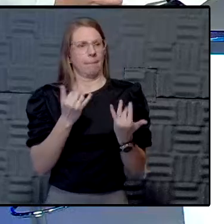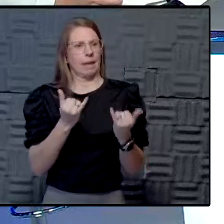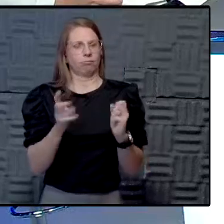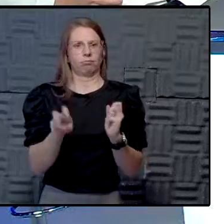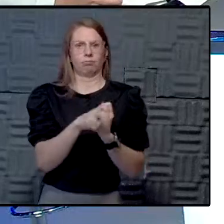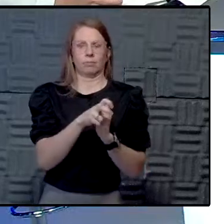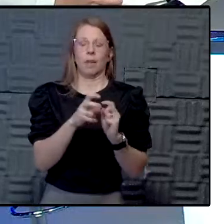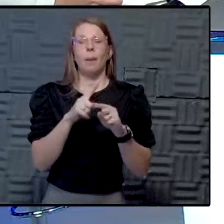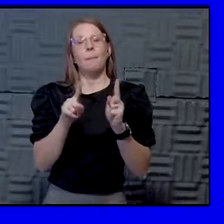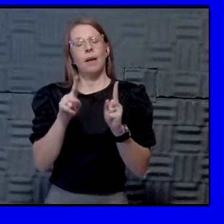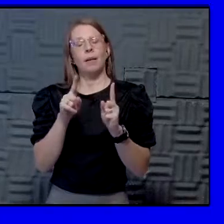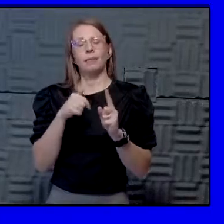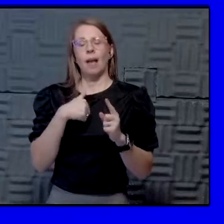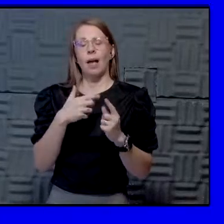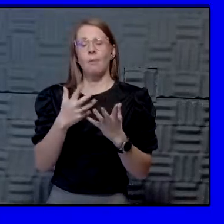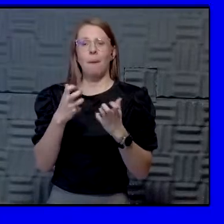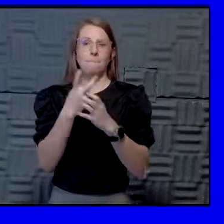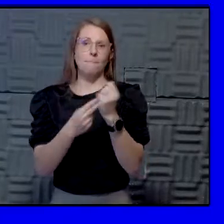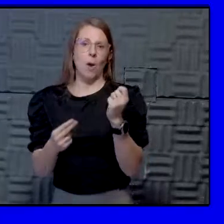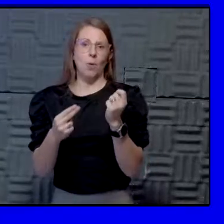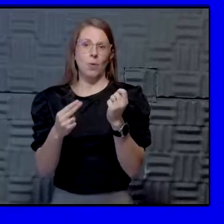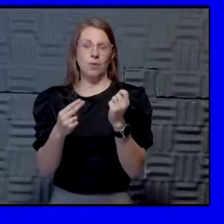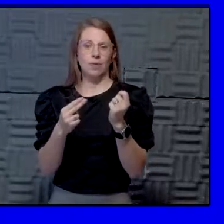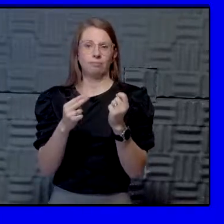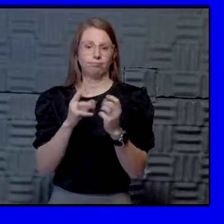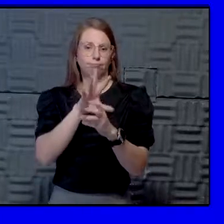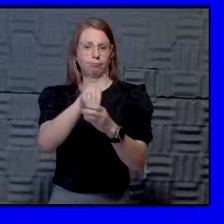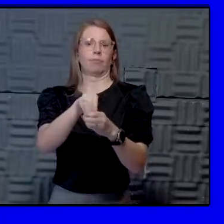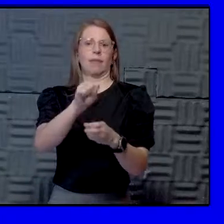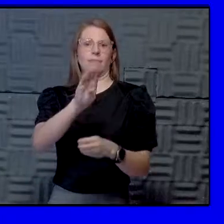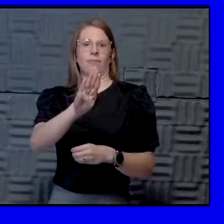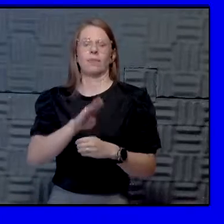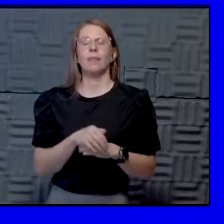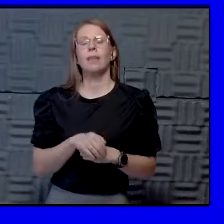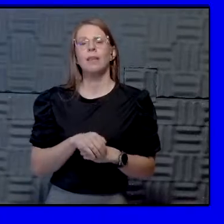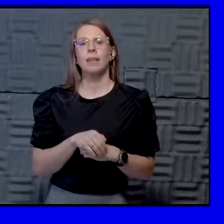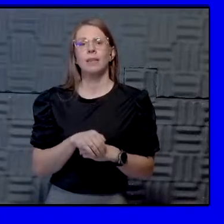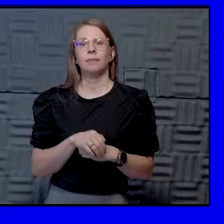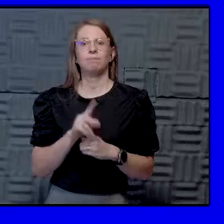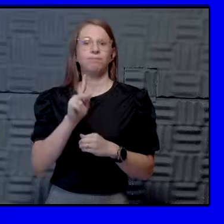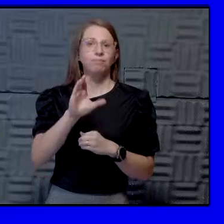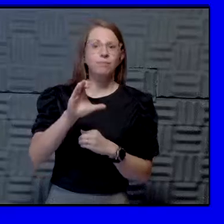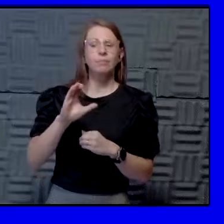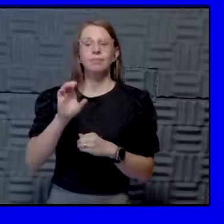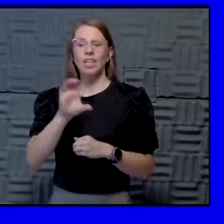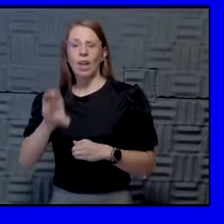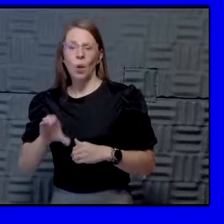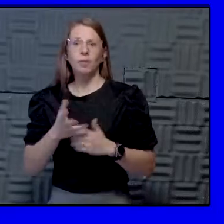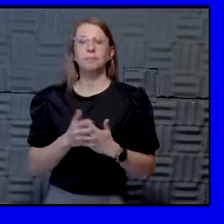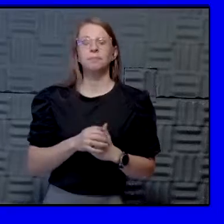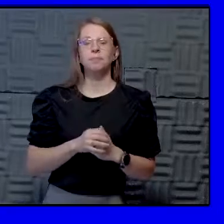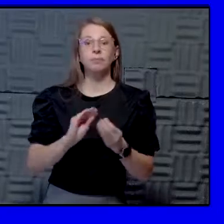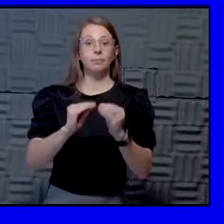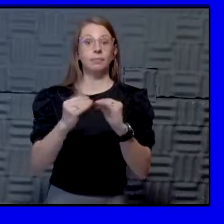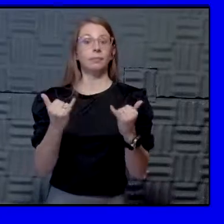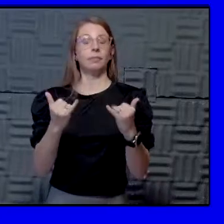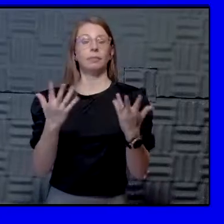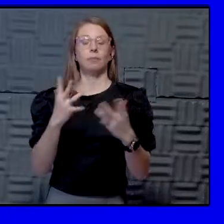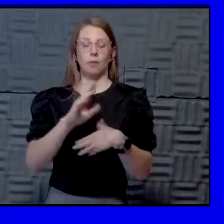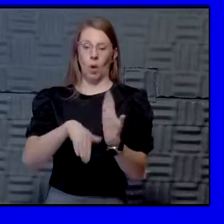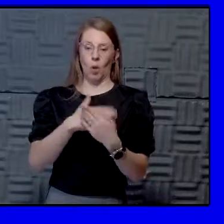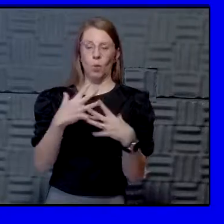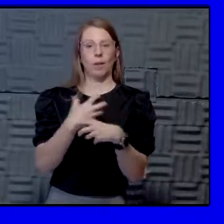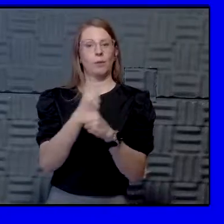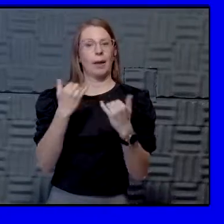I would love for both of them to get there. I would love. That would be a fun time, wouldn't it? Yeah. Kansas City, Chicago. We'll win. Yeah. Okay. How are the numbers today? I'd be happy with that. We're all winning